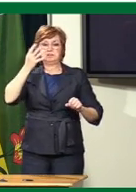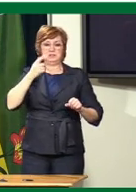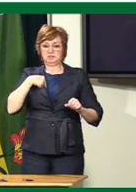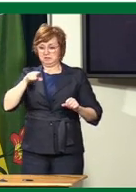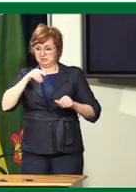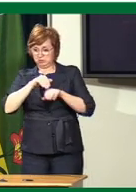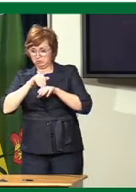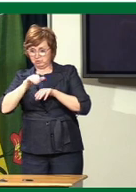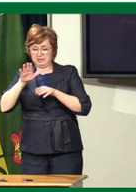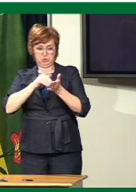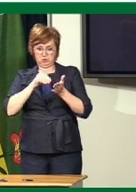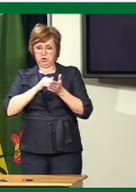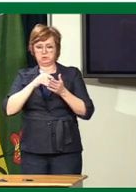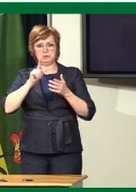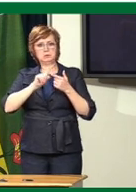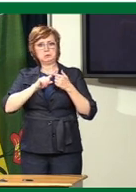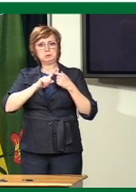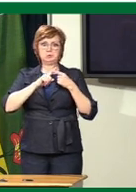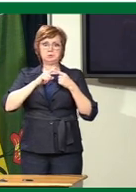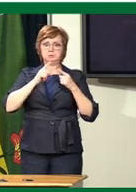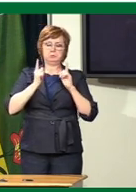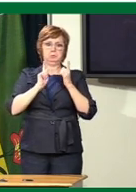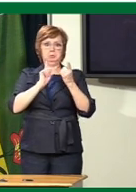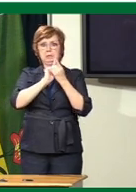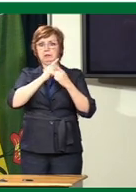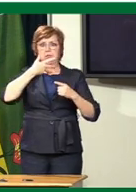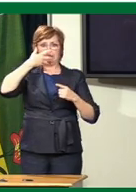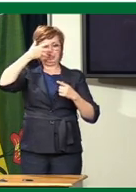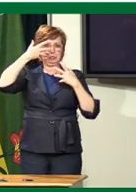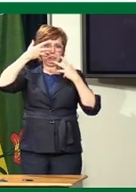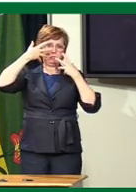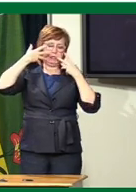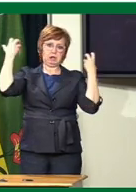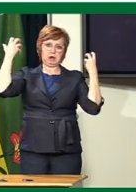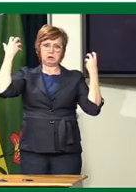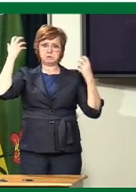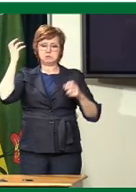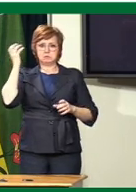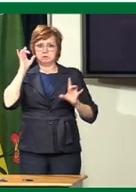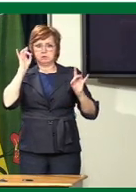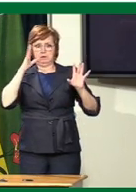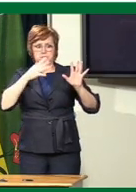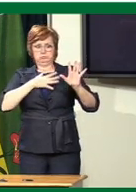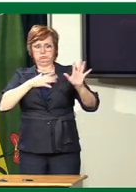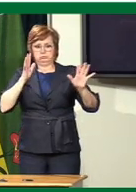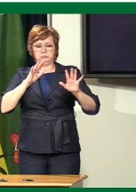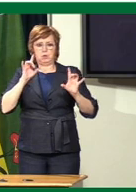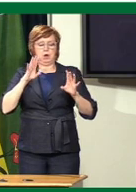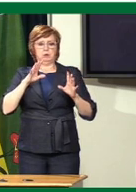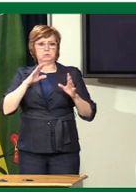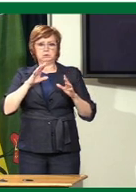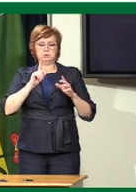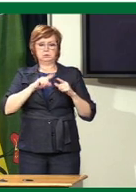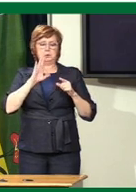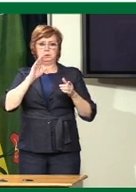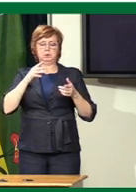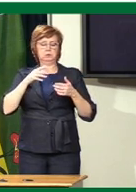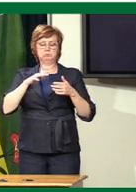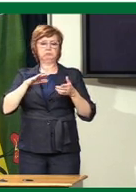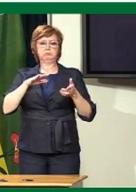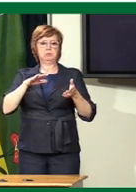We'd be sending them to deal with exponentially more hospitalizations, more ICU admissions, and certainly more deaths. We'd